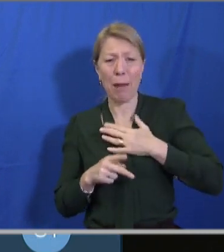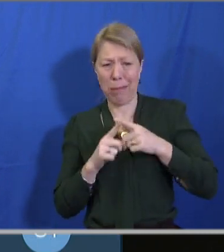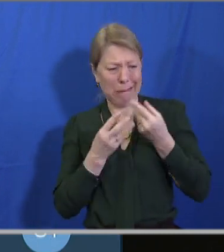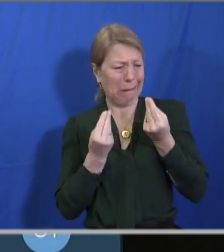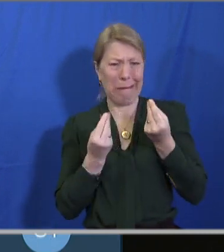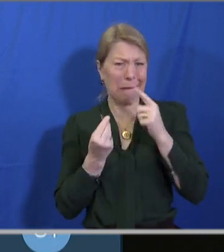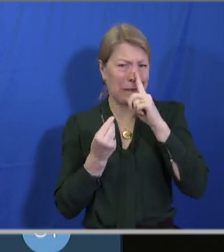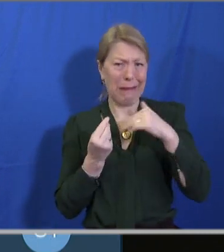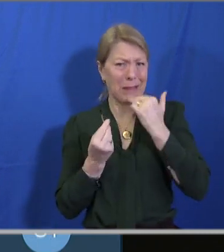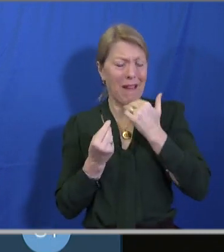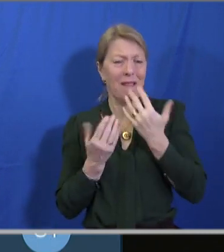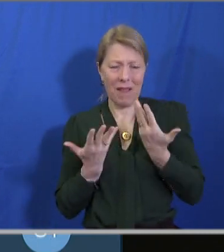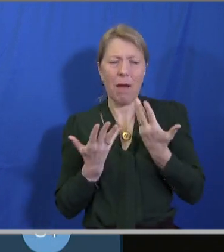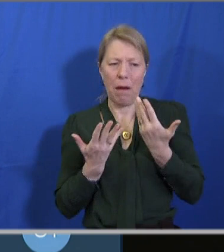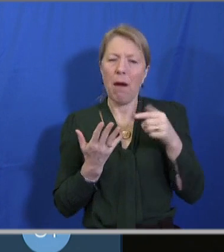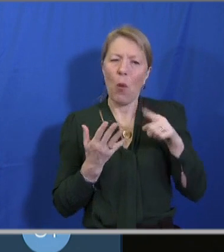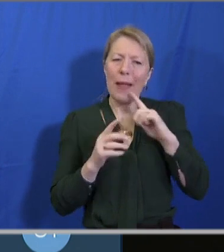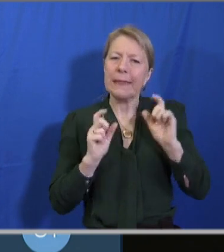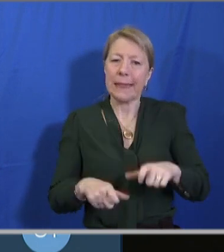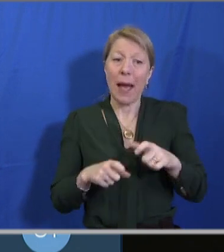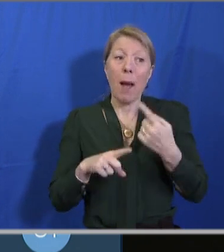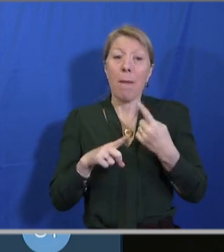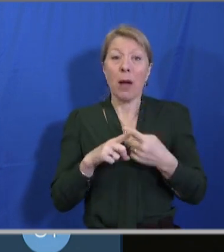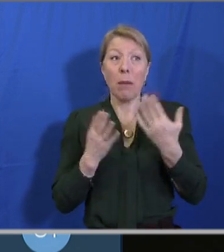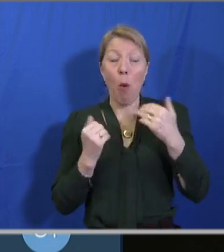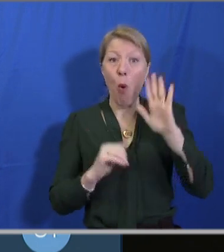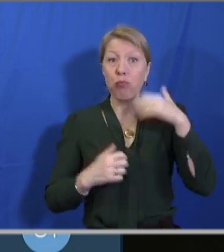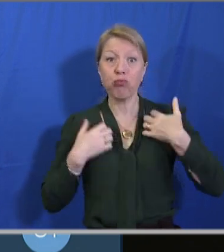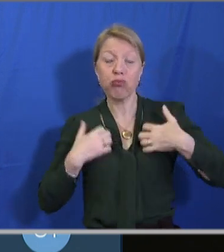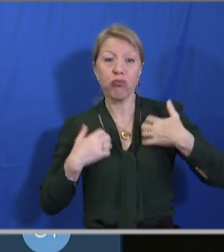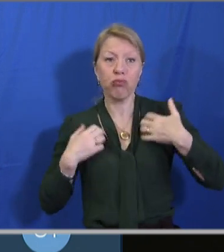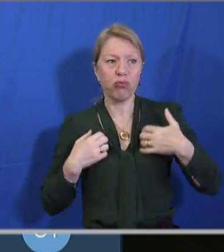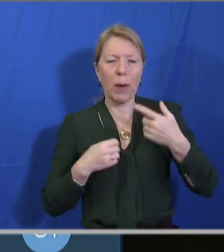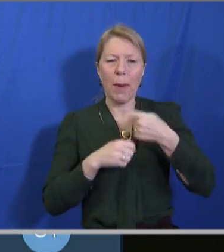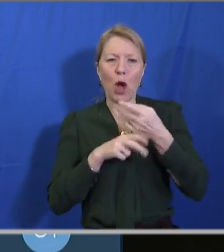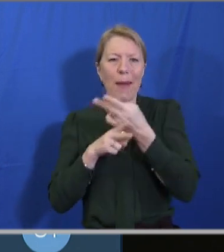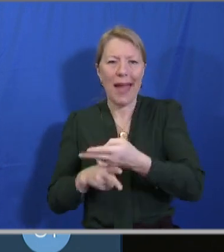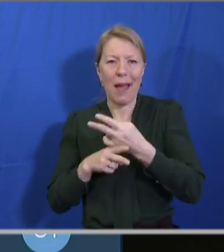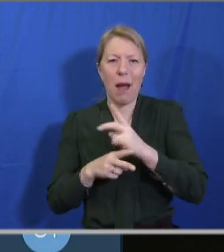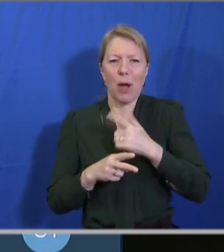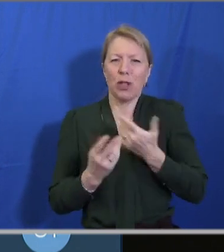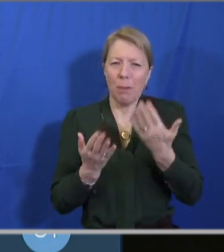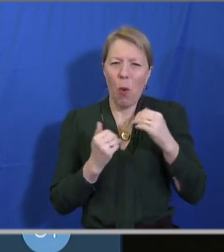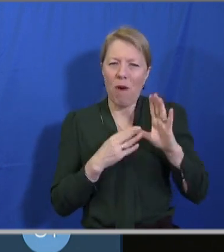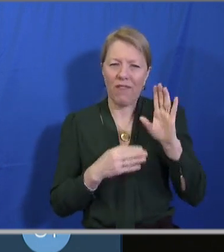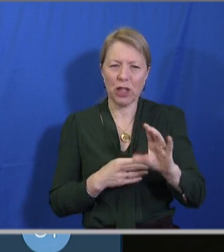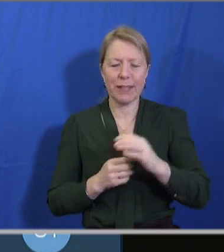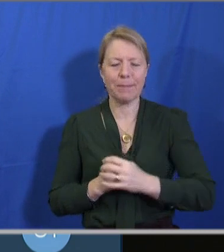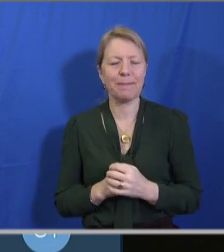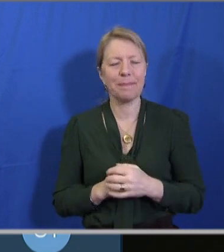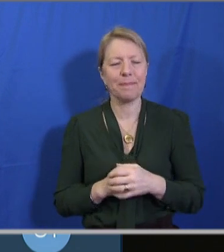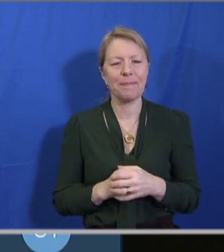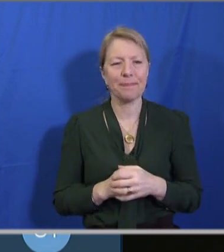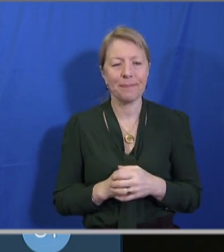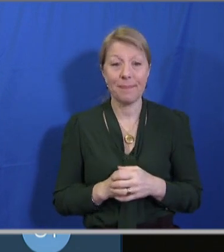actually attract new staff to the sector with the aim of increasing capacity. The additional funding has already been utilised